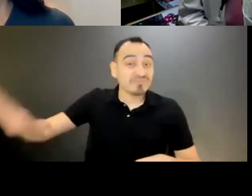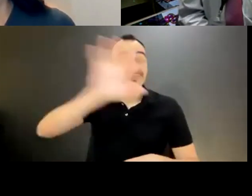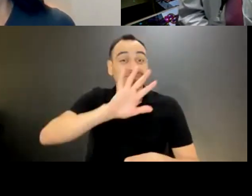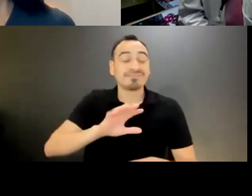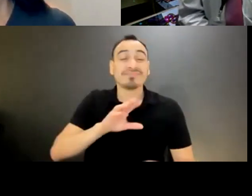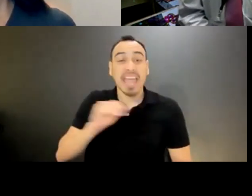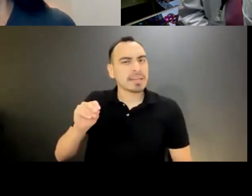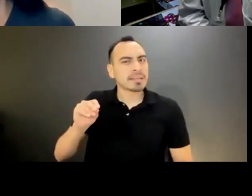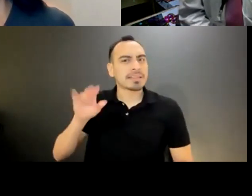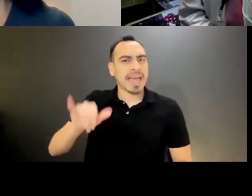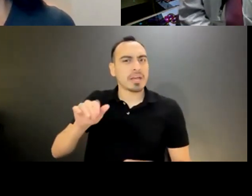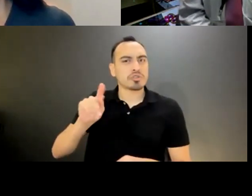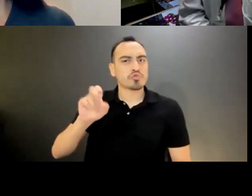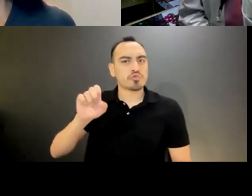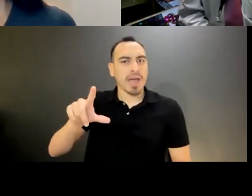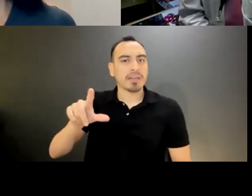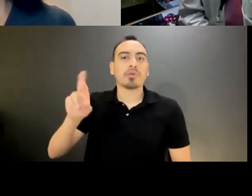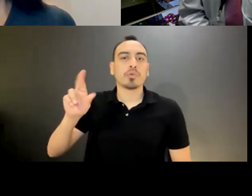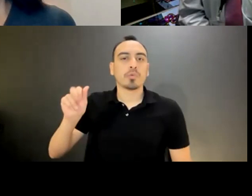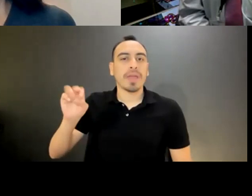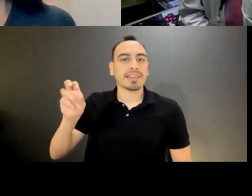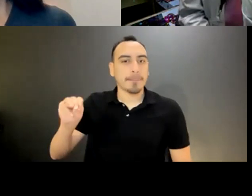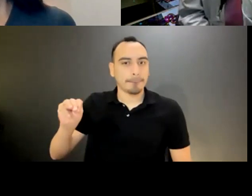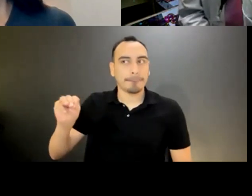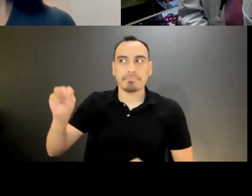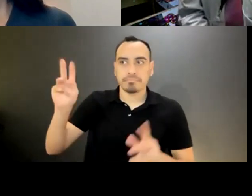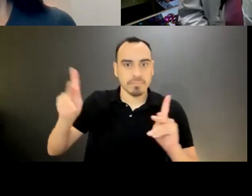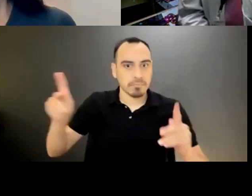of the patients get placebo, 2/3 get vaccine.